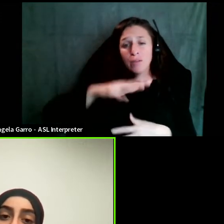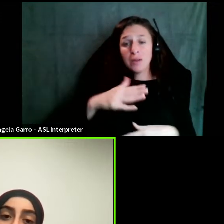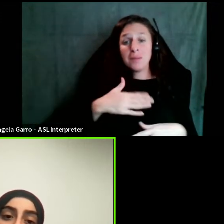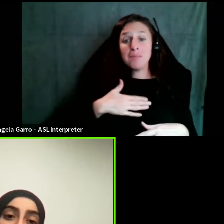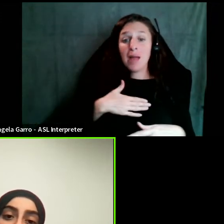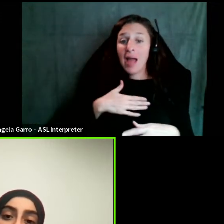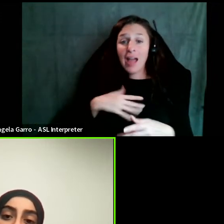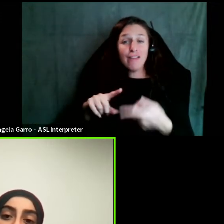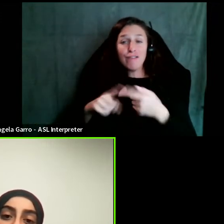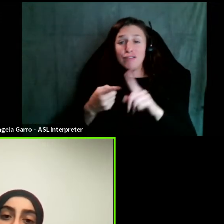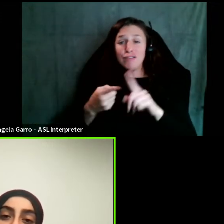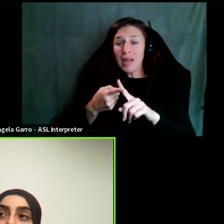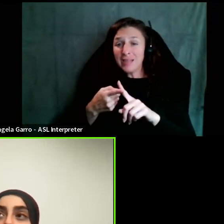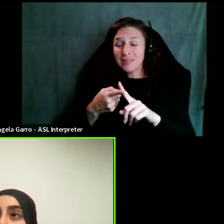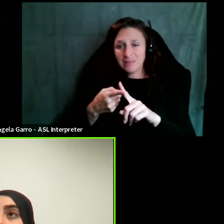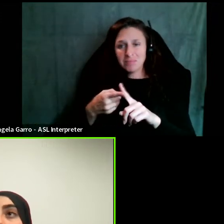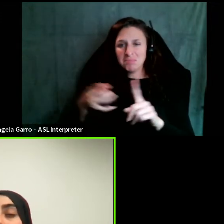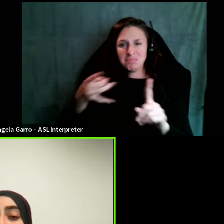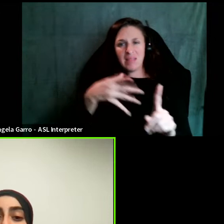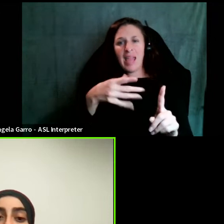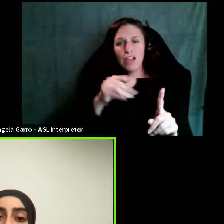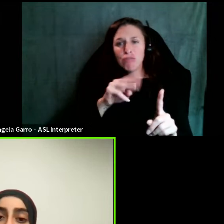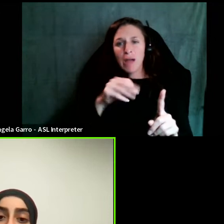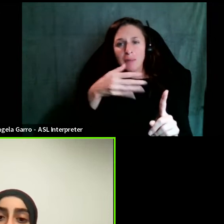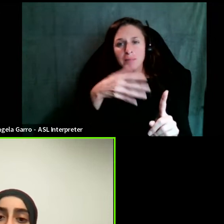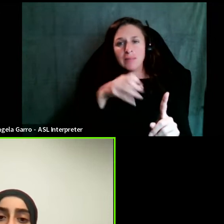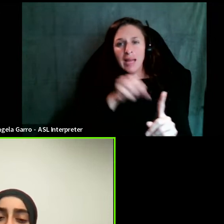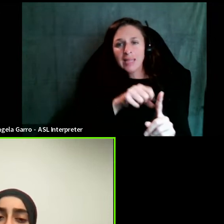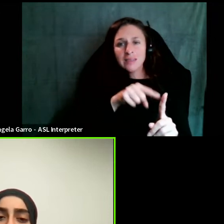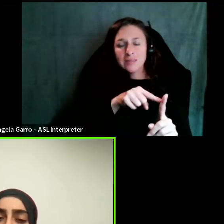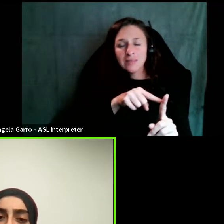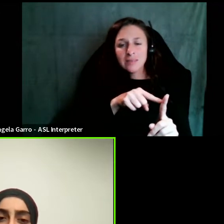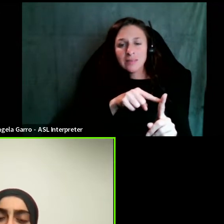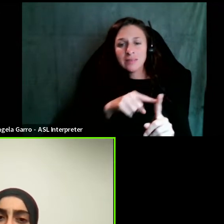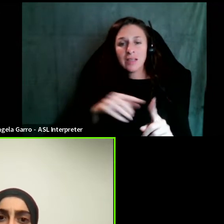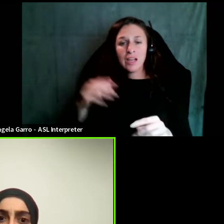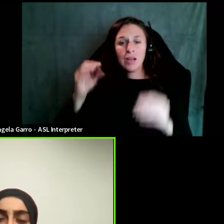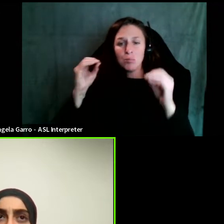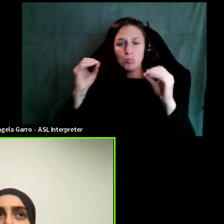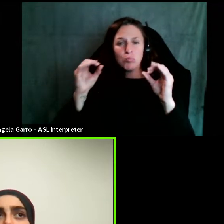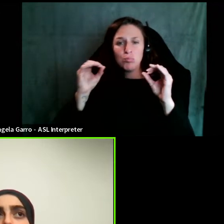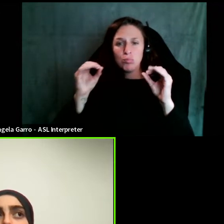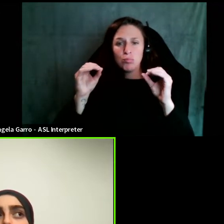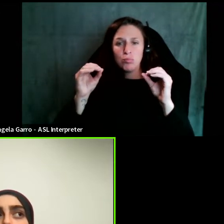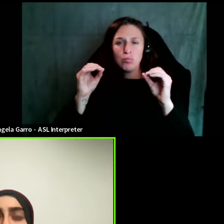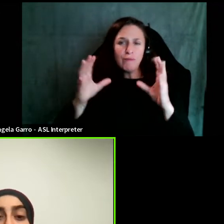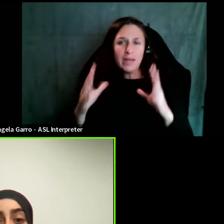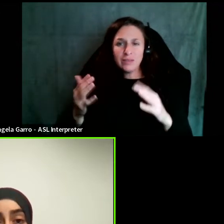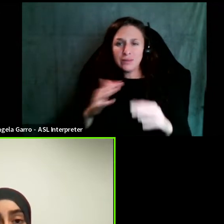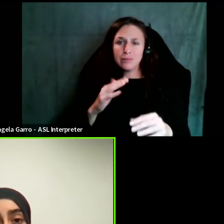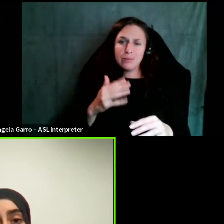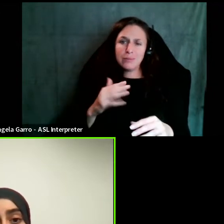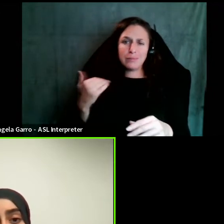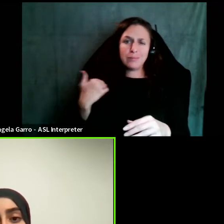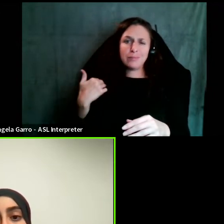been hate crimed. A professor at my school the other day was trying to convince us that we were brainwashed by the media